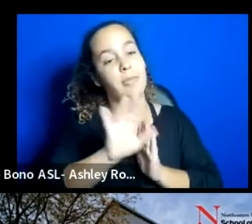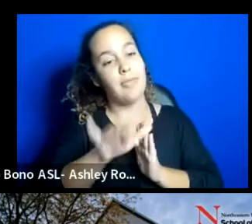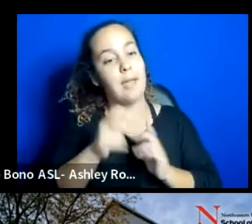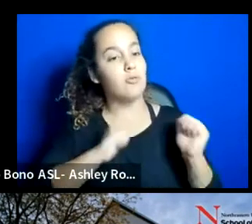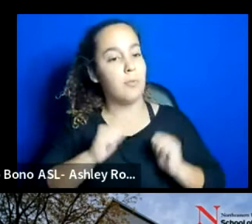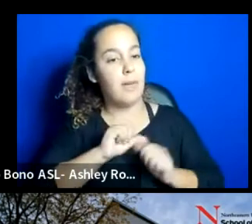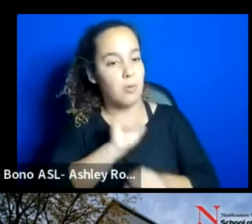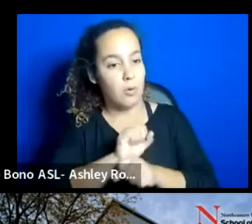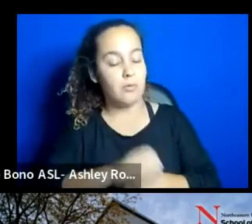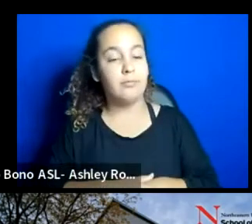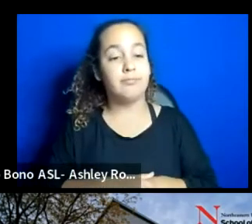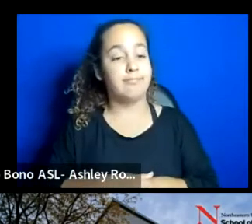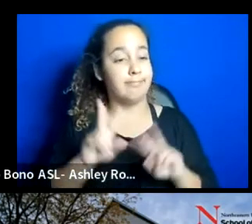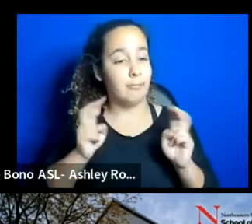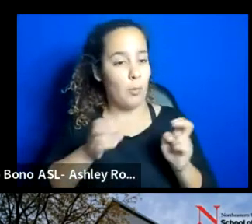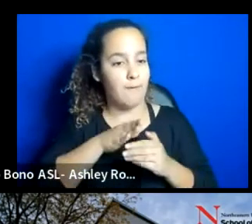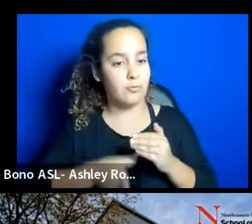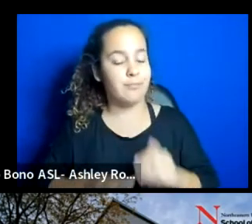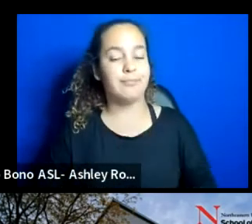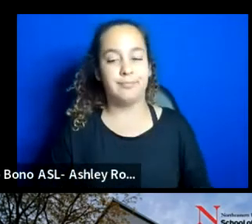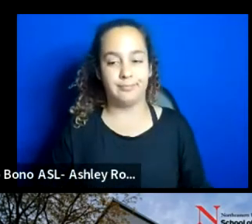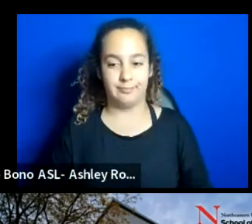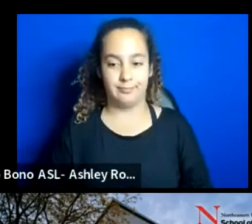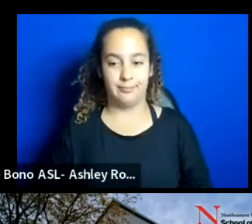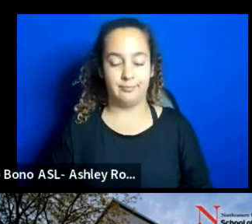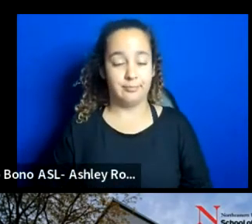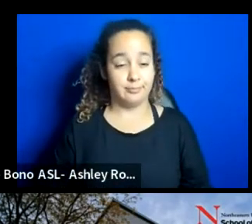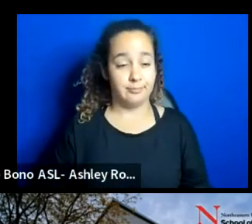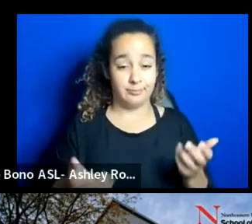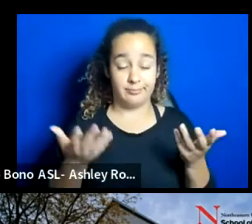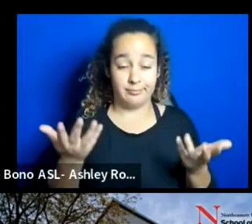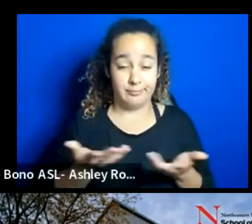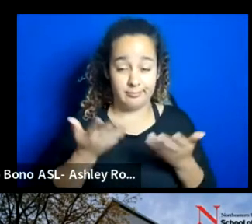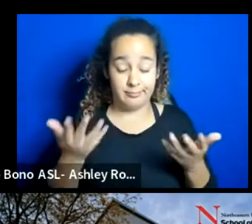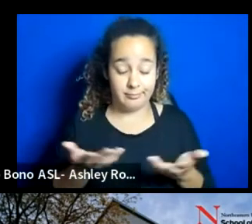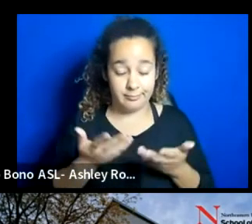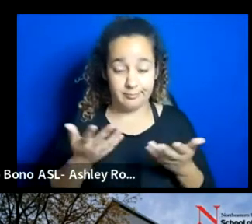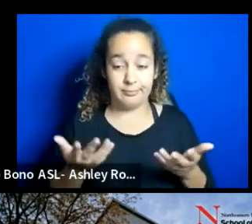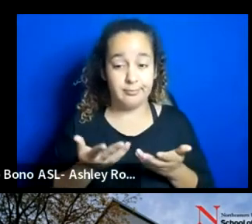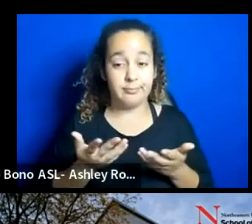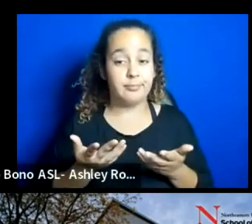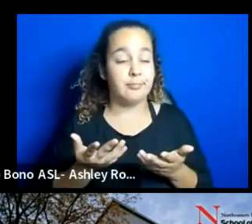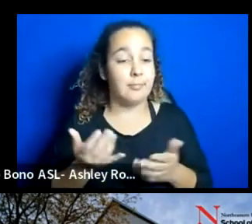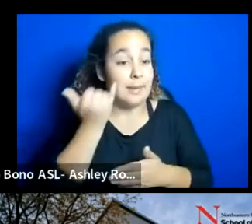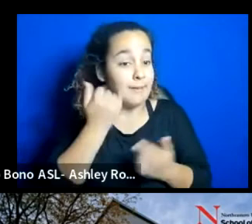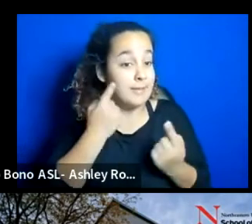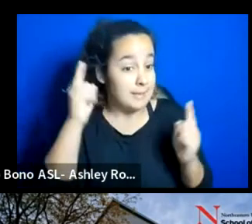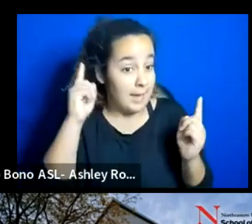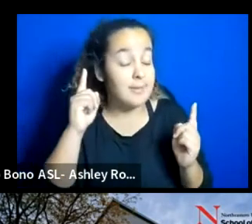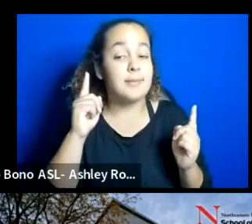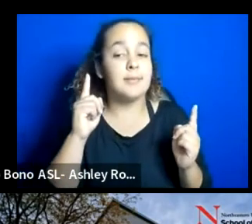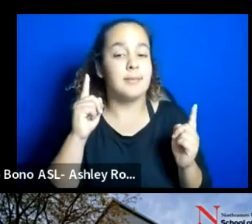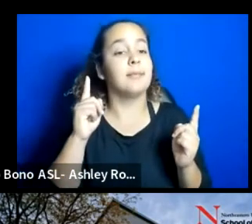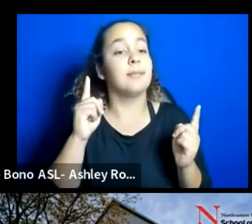quote. Despite this compensatory measure, or if it's a success. By the